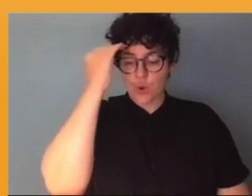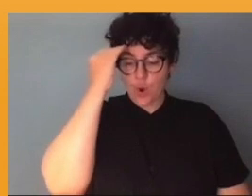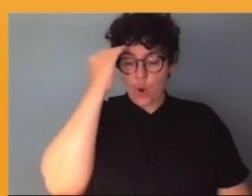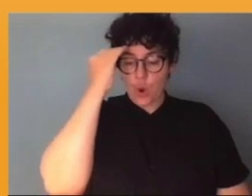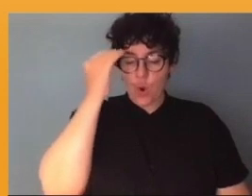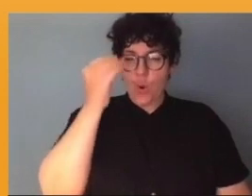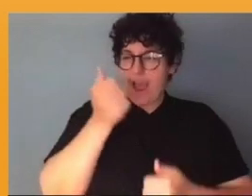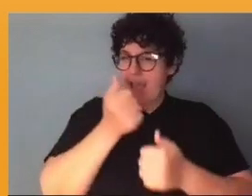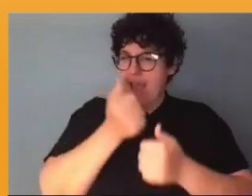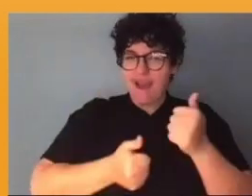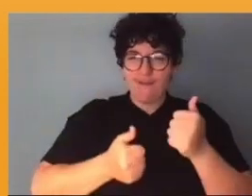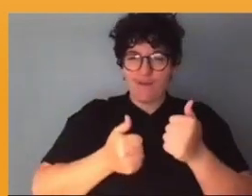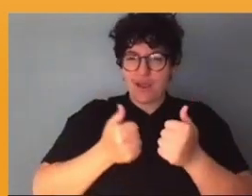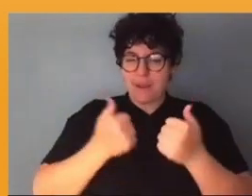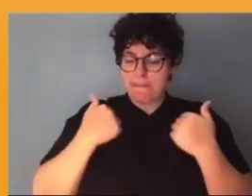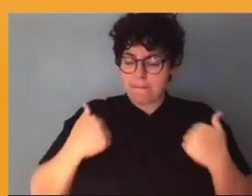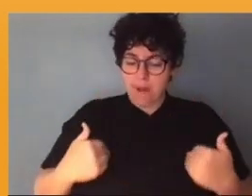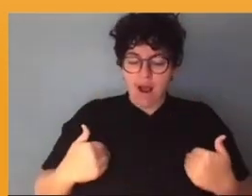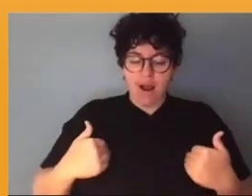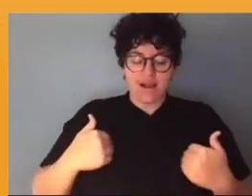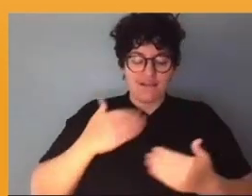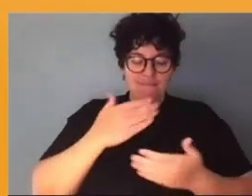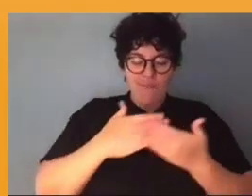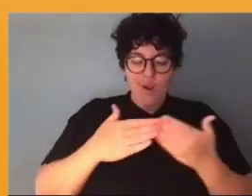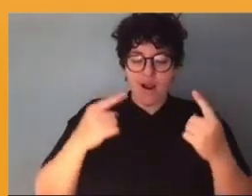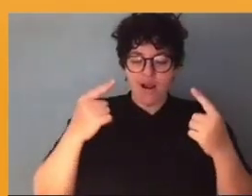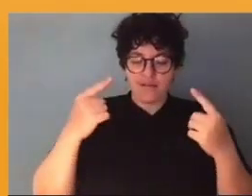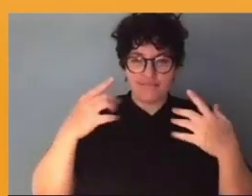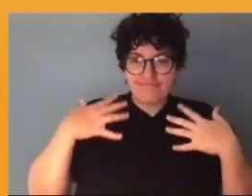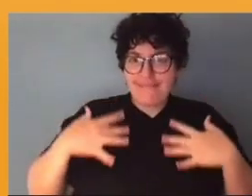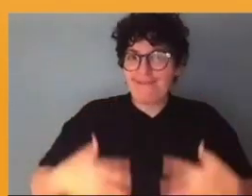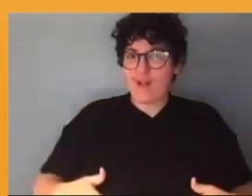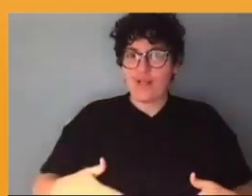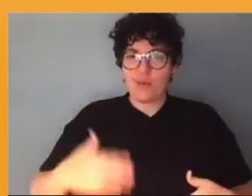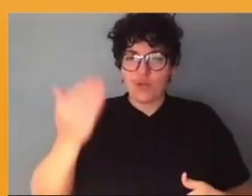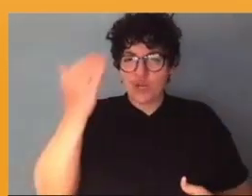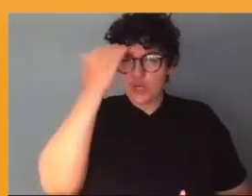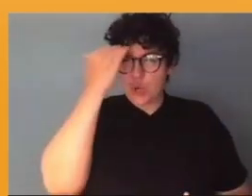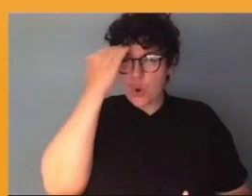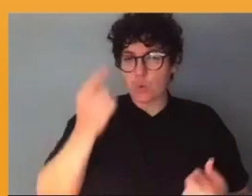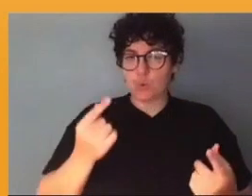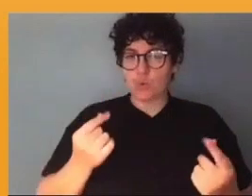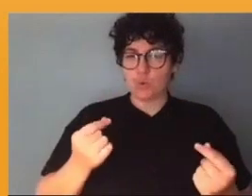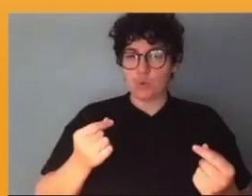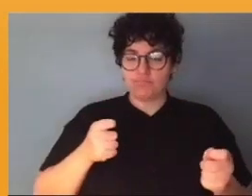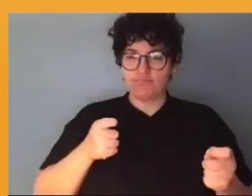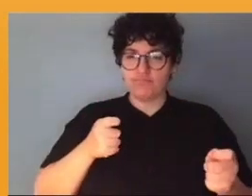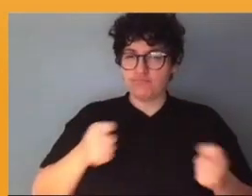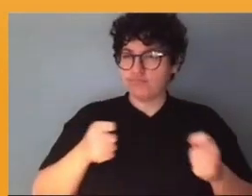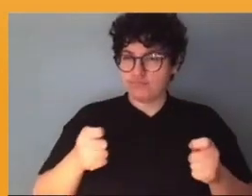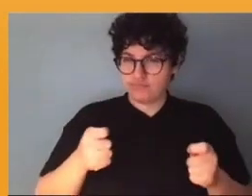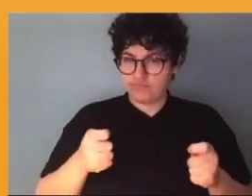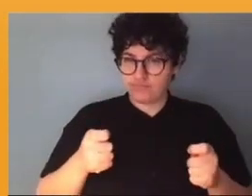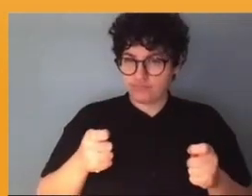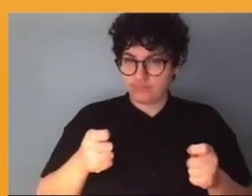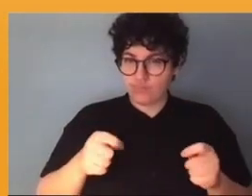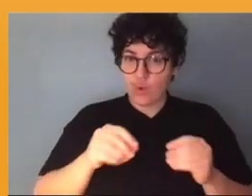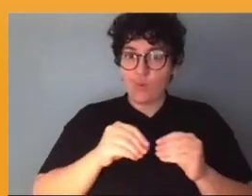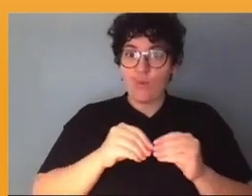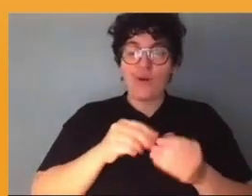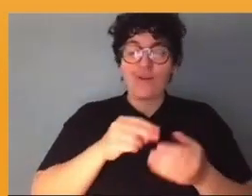doing to make it look graceful or to make it more masculine.